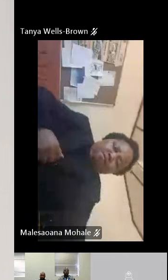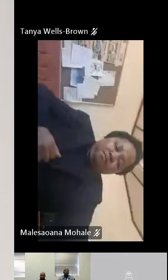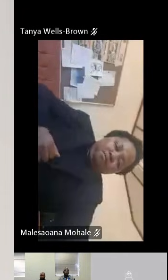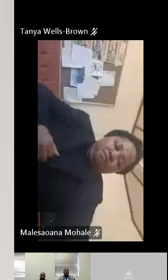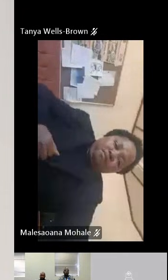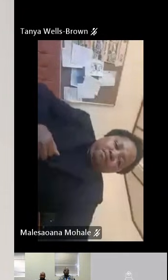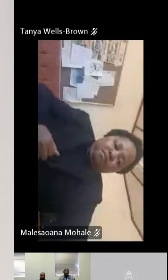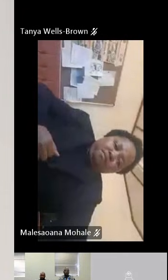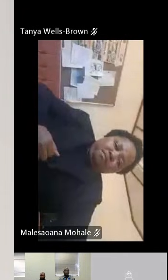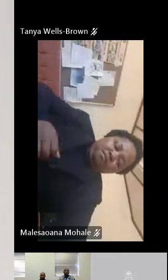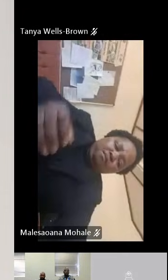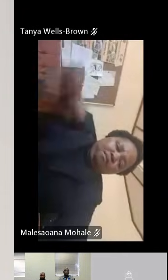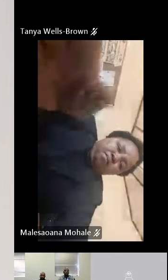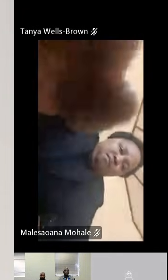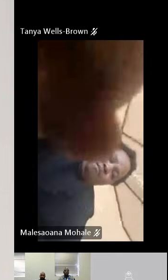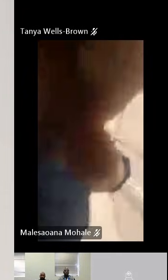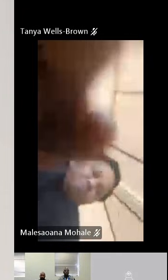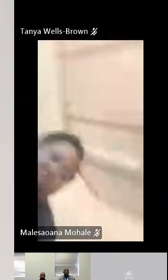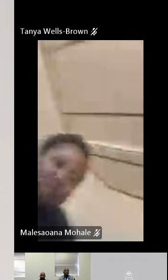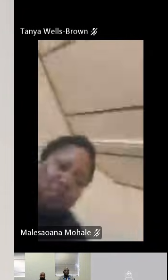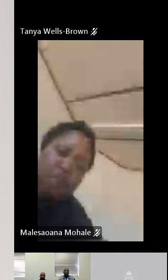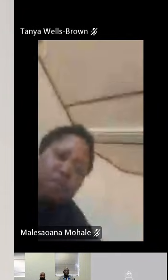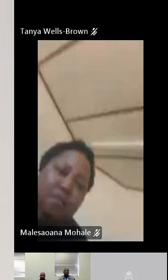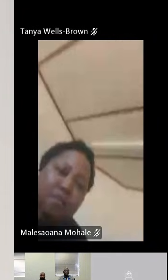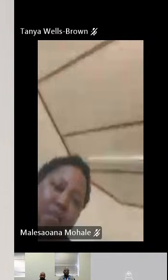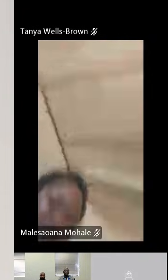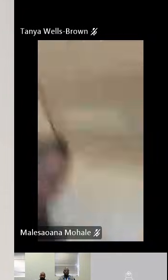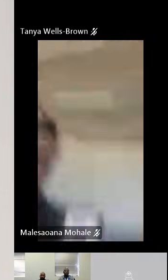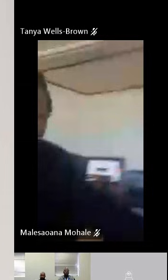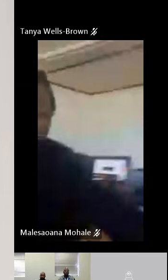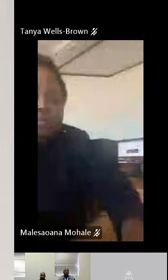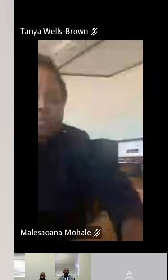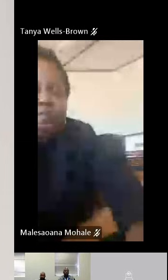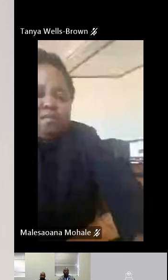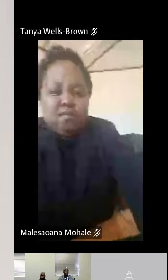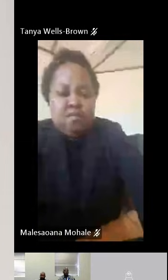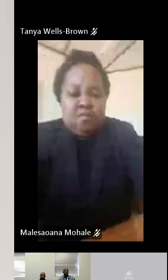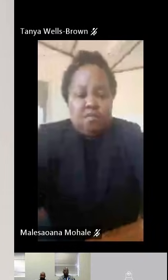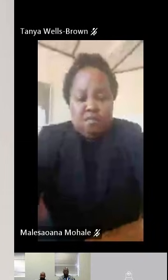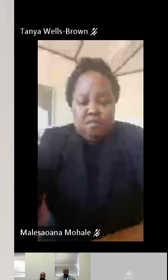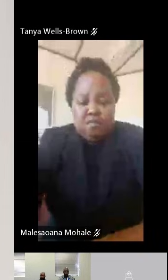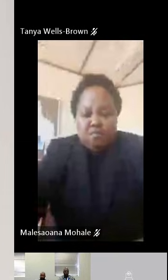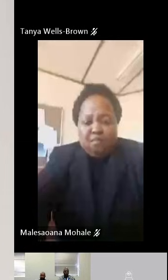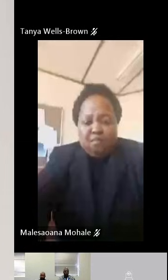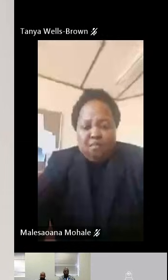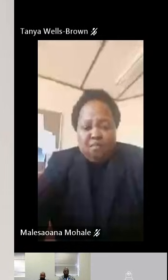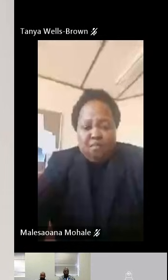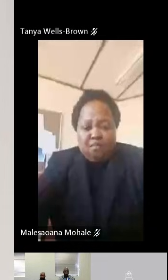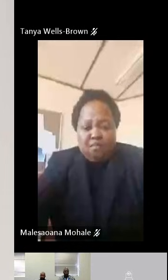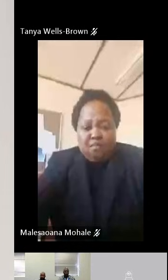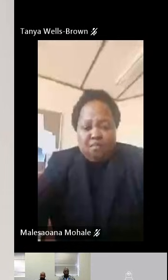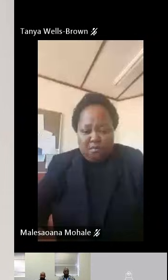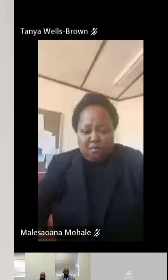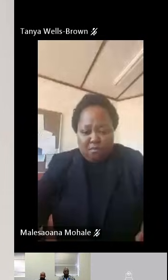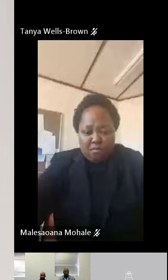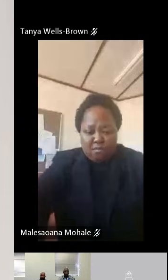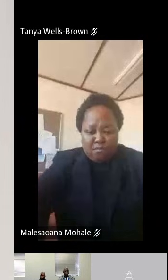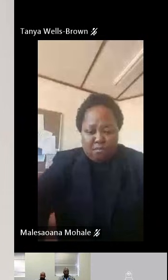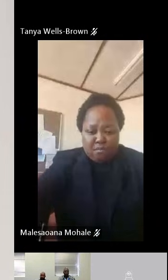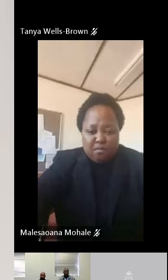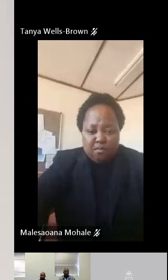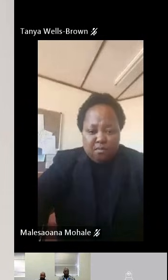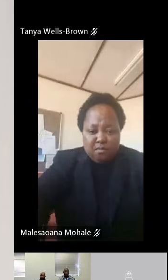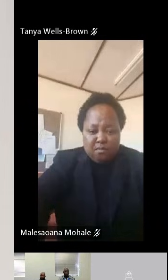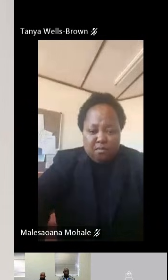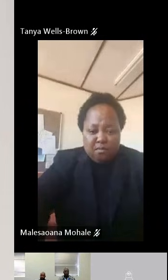situational needs and the needs assessment, it is important that, as we have highlighted that issue of intersectionality, it